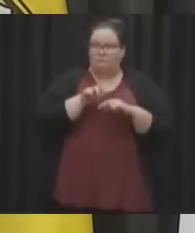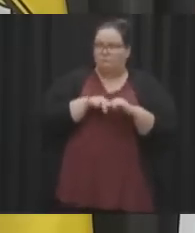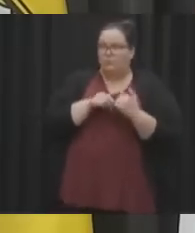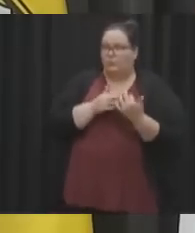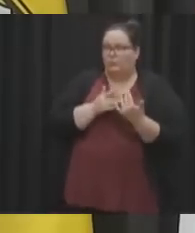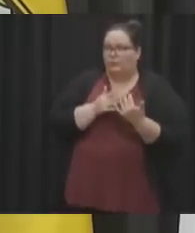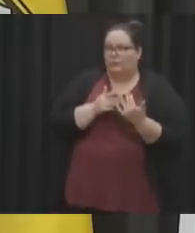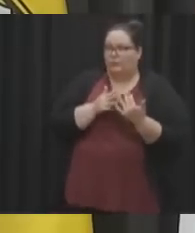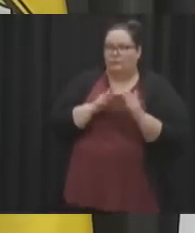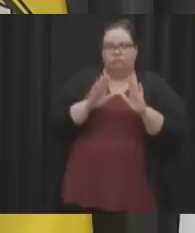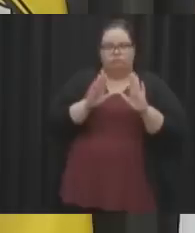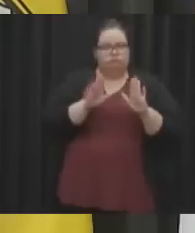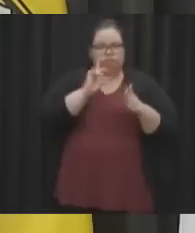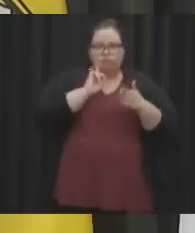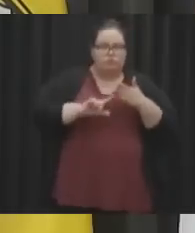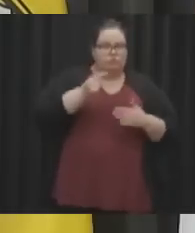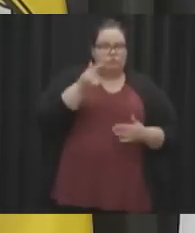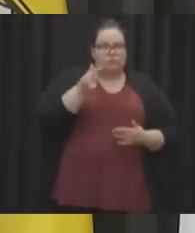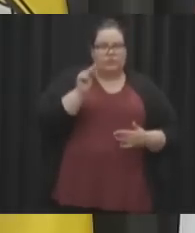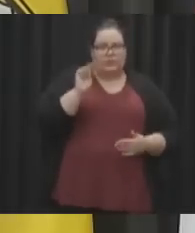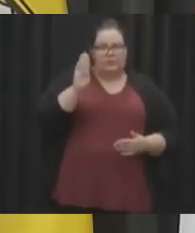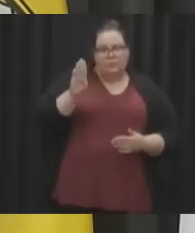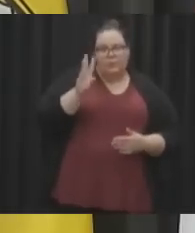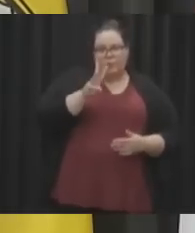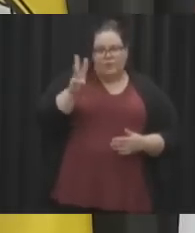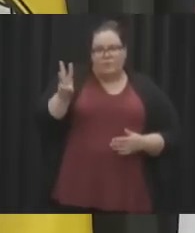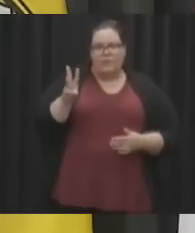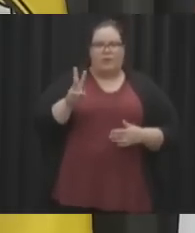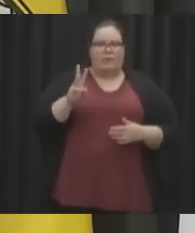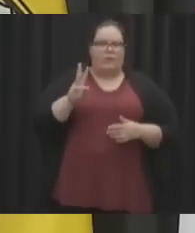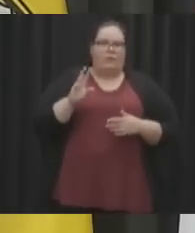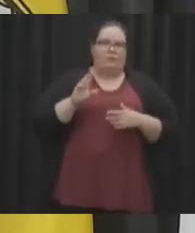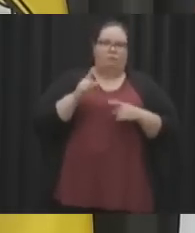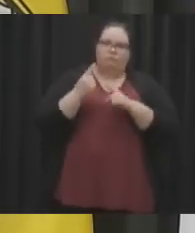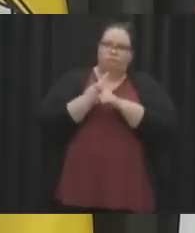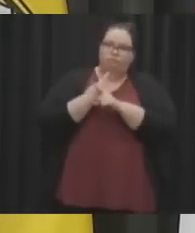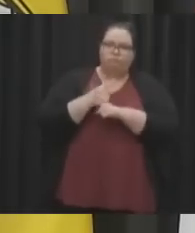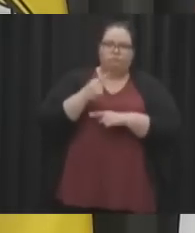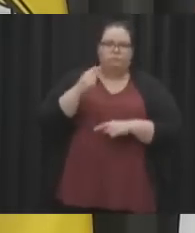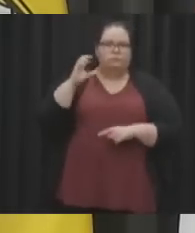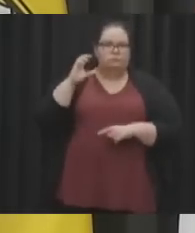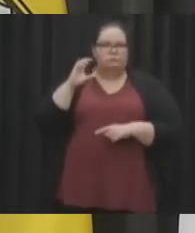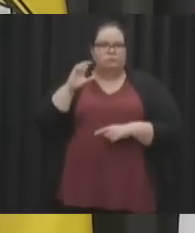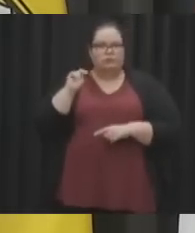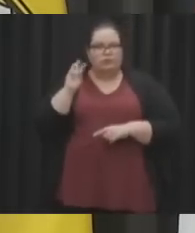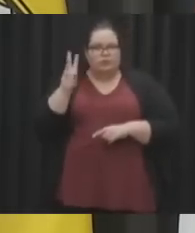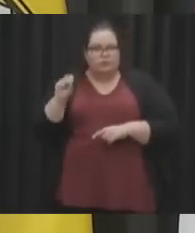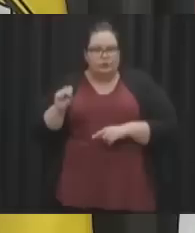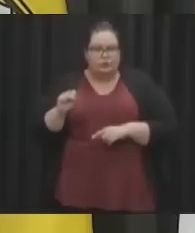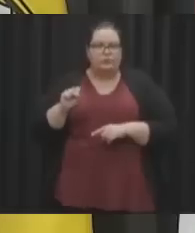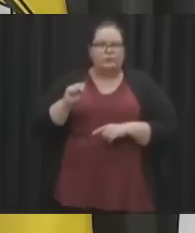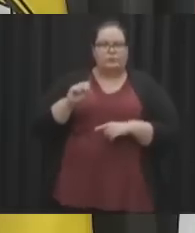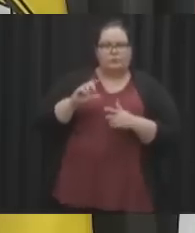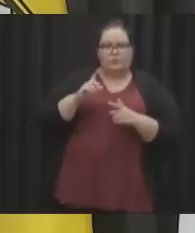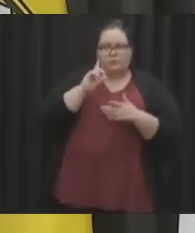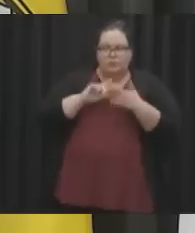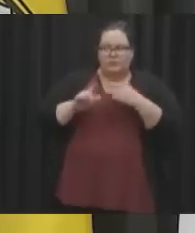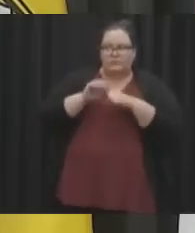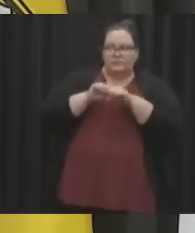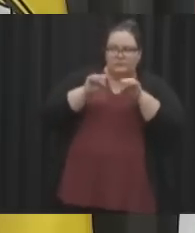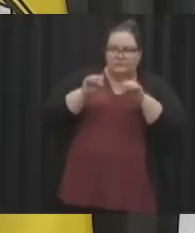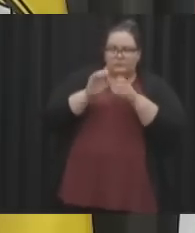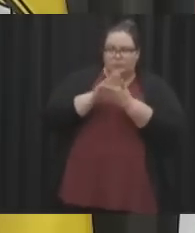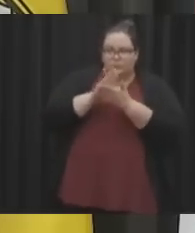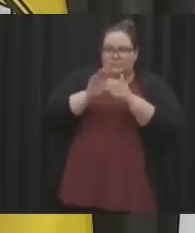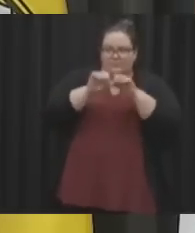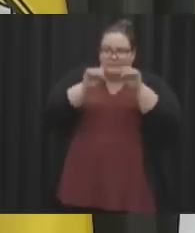effectively. The contact tracing process will determine the security measures, the safety measures that are put in place for each